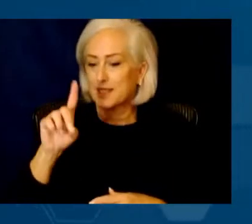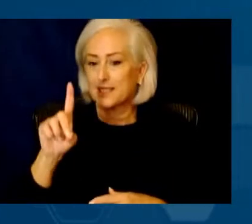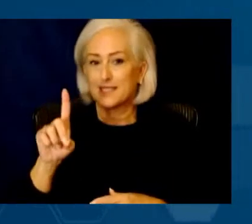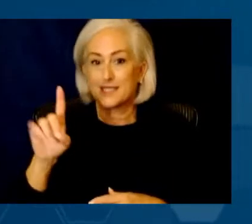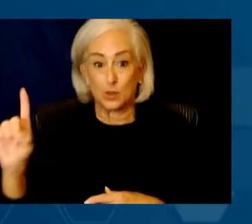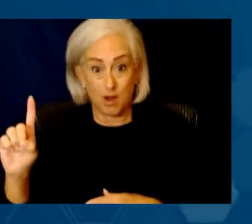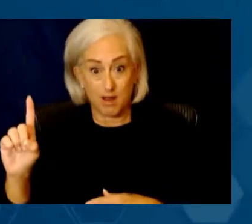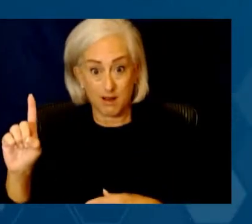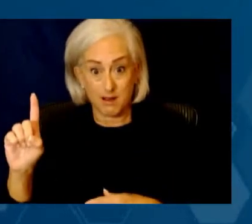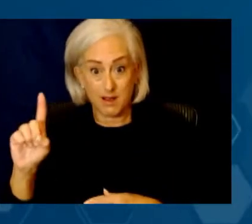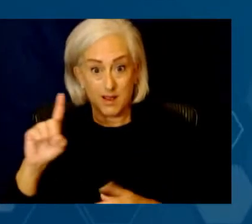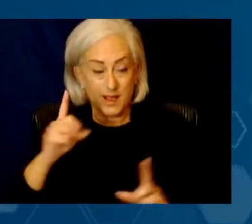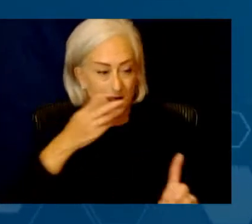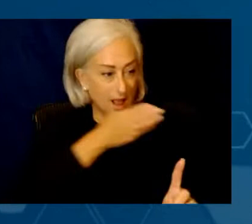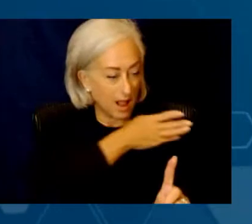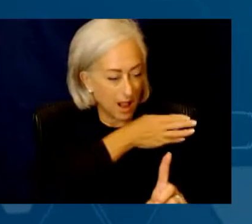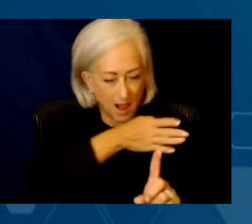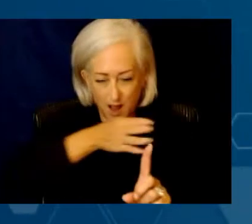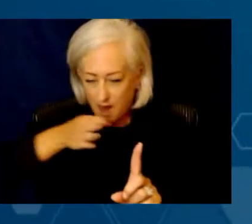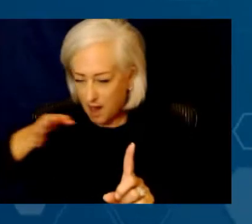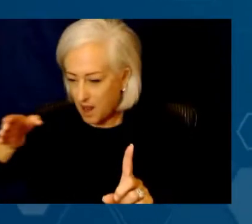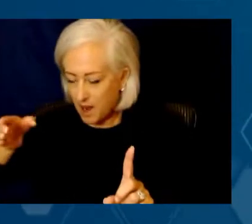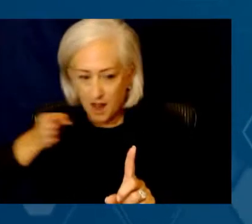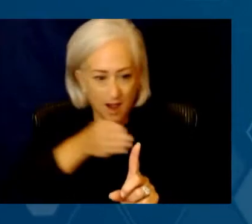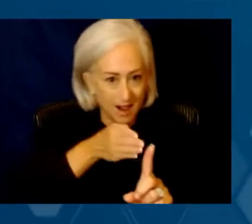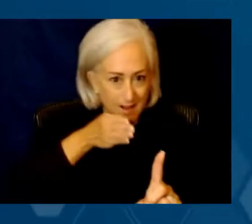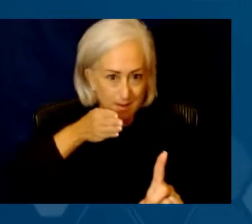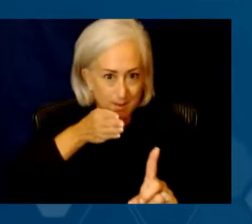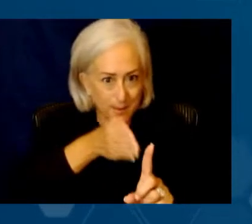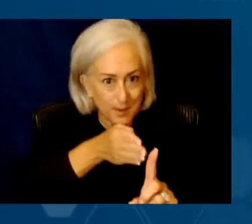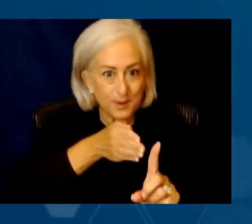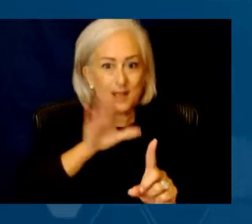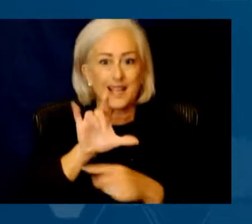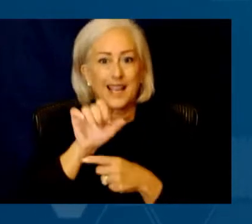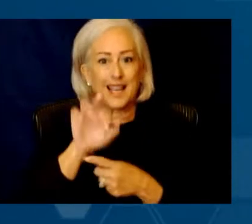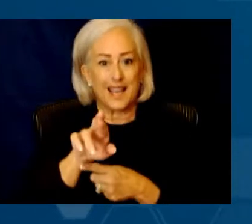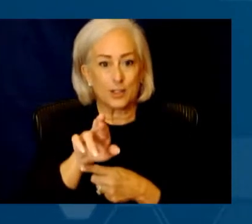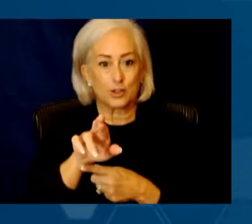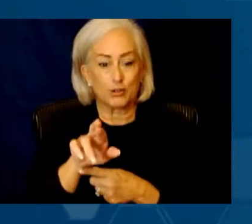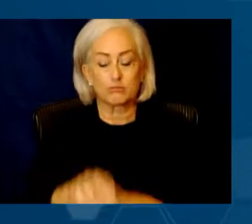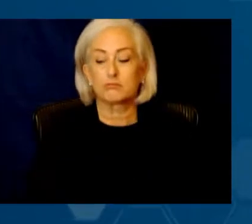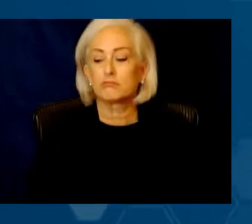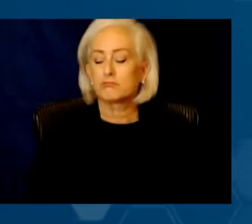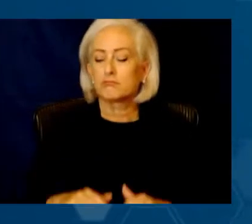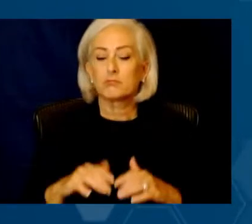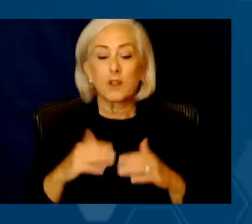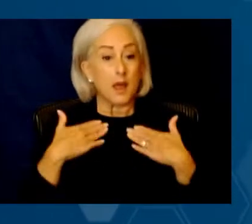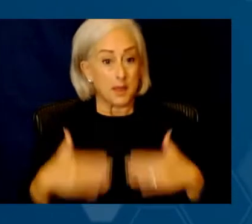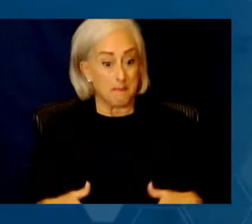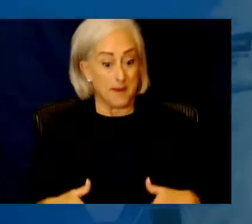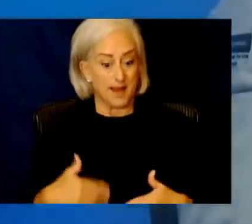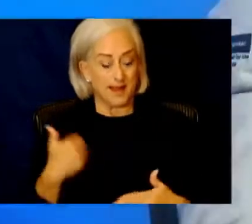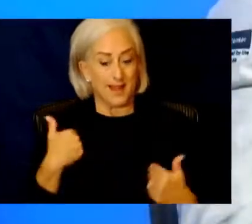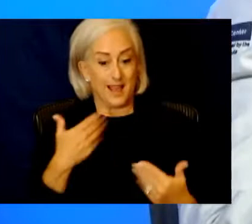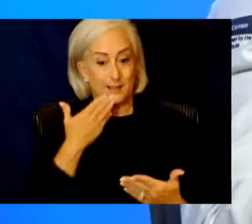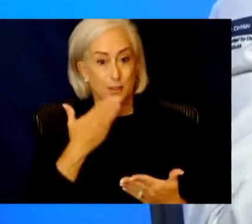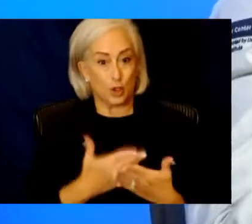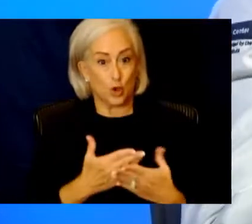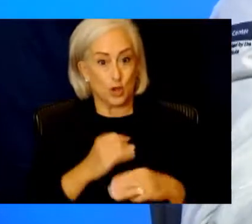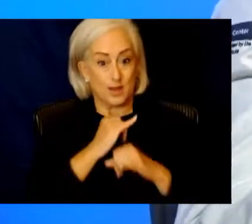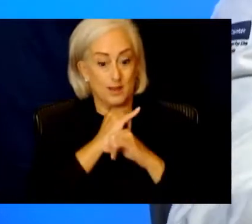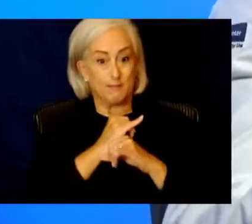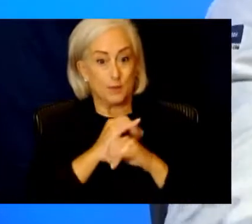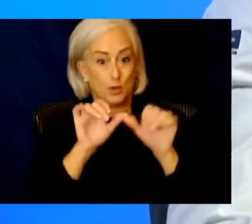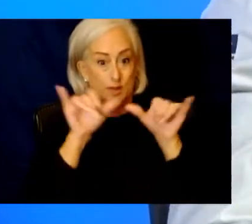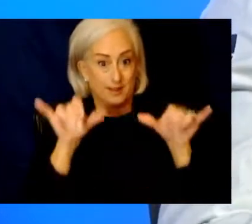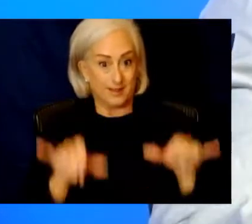us how it works. So the body has a very, very effective immune system, and it's a very elegant way of not